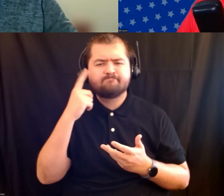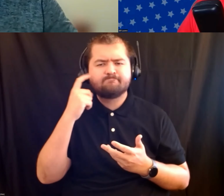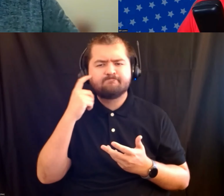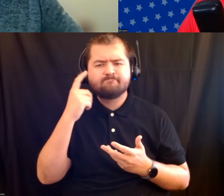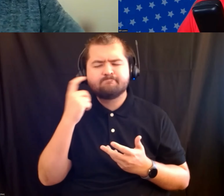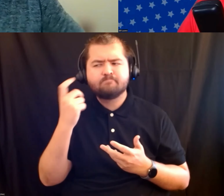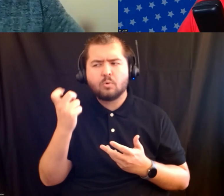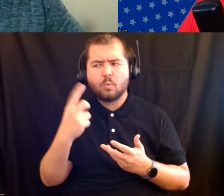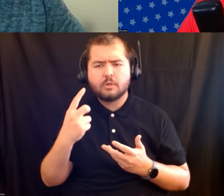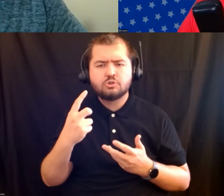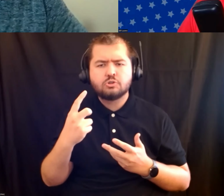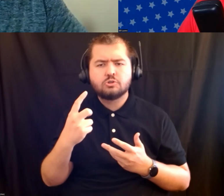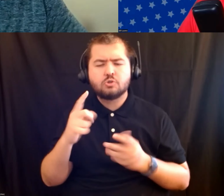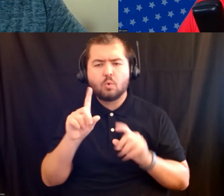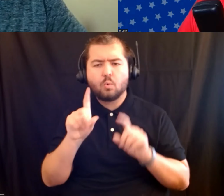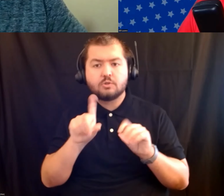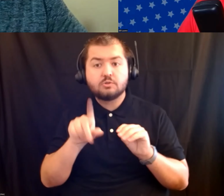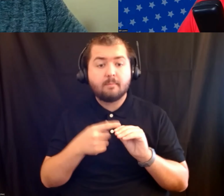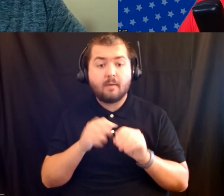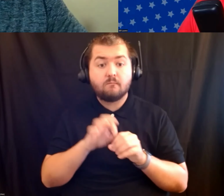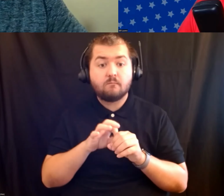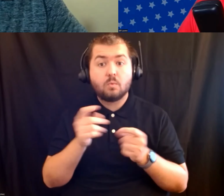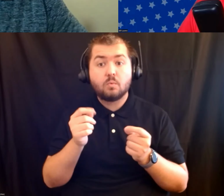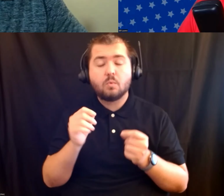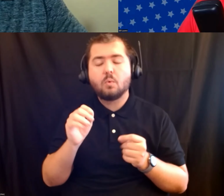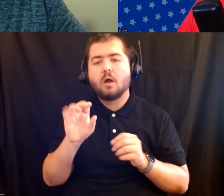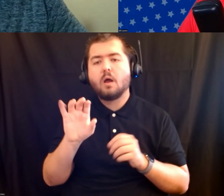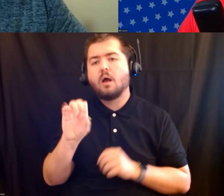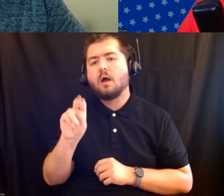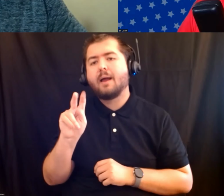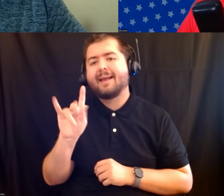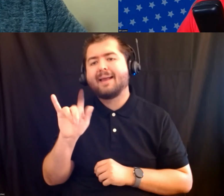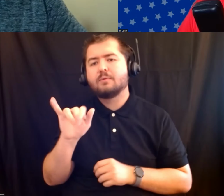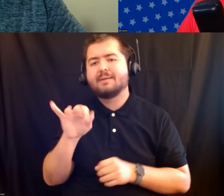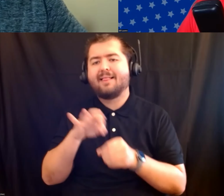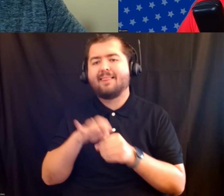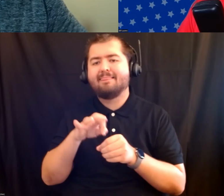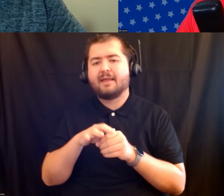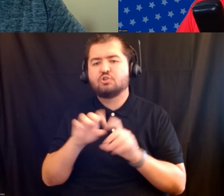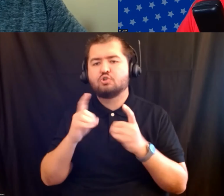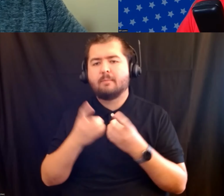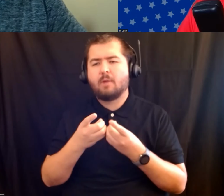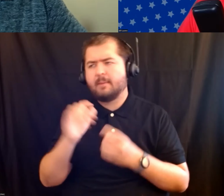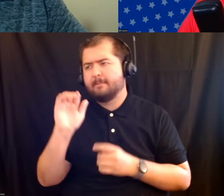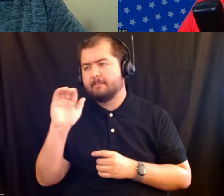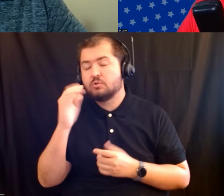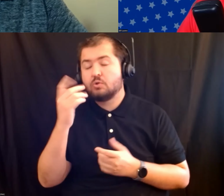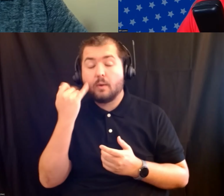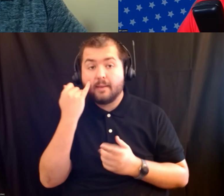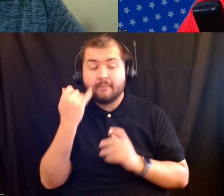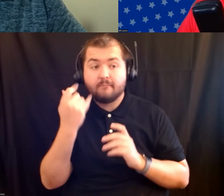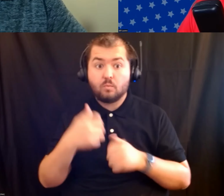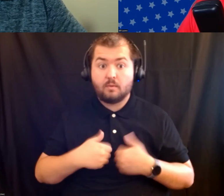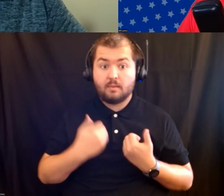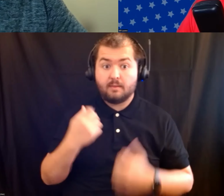county, I would go to your county elections department. So if you're in Pima County